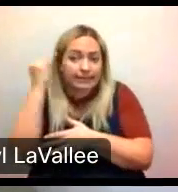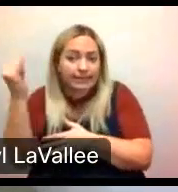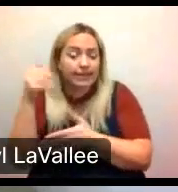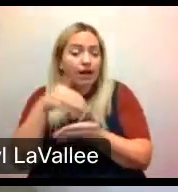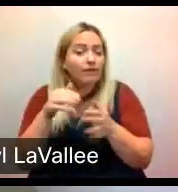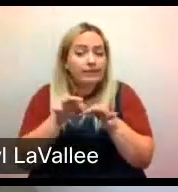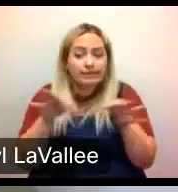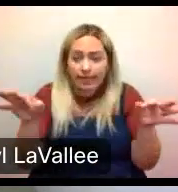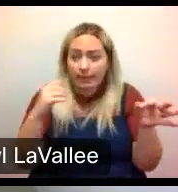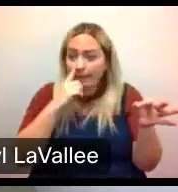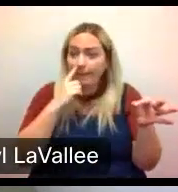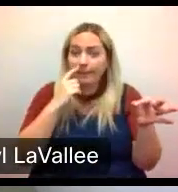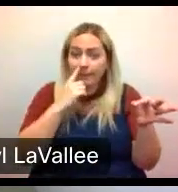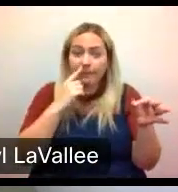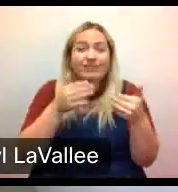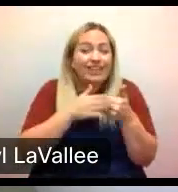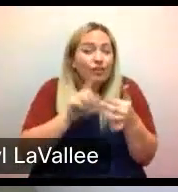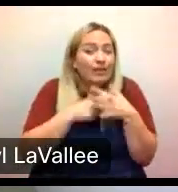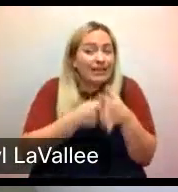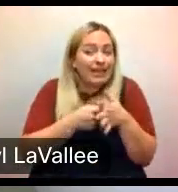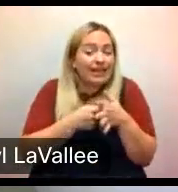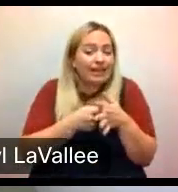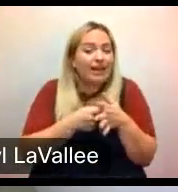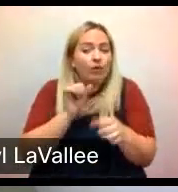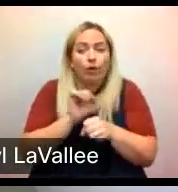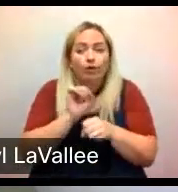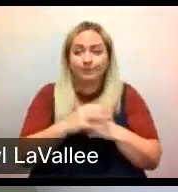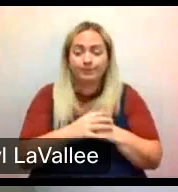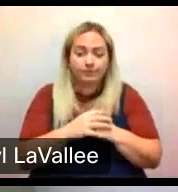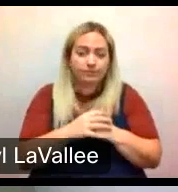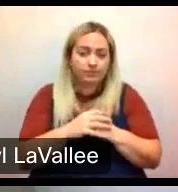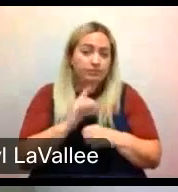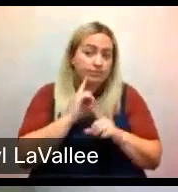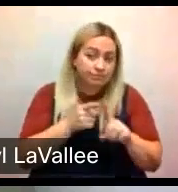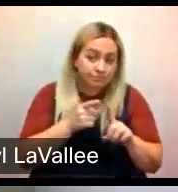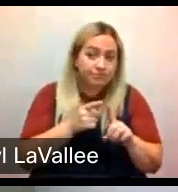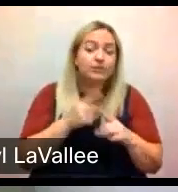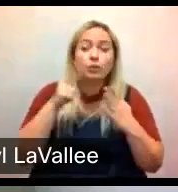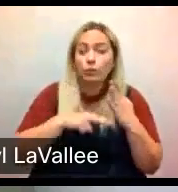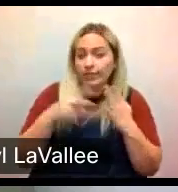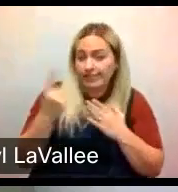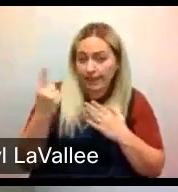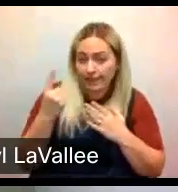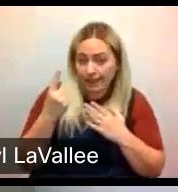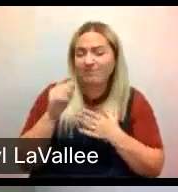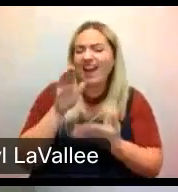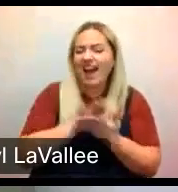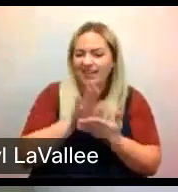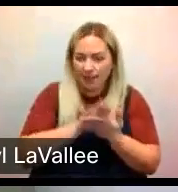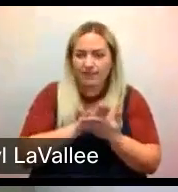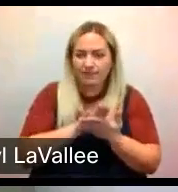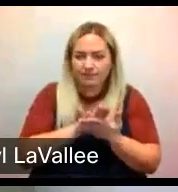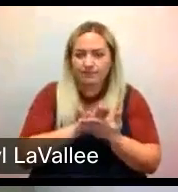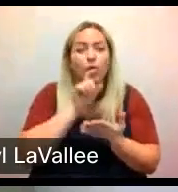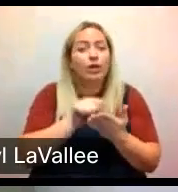stated near the beginning of a work, particularly when you're reading something that is academic or written